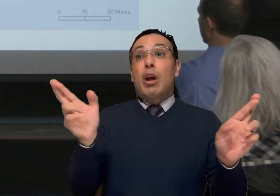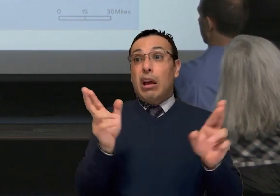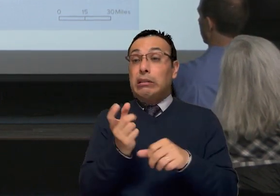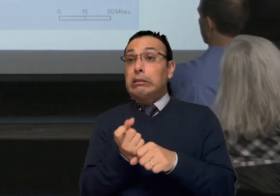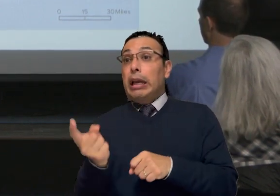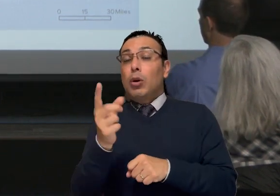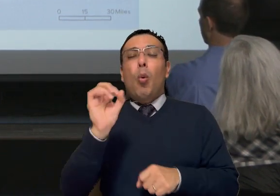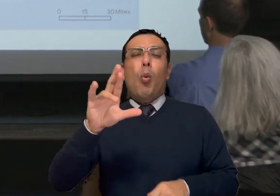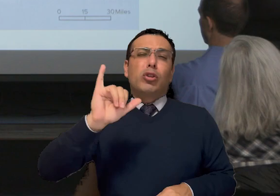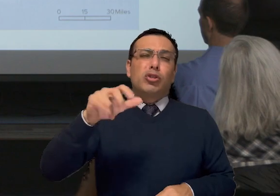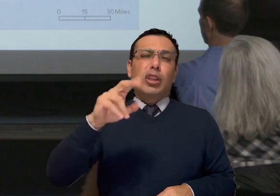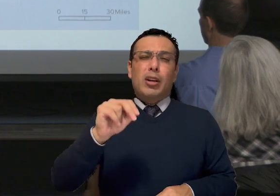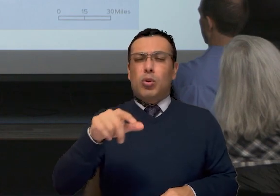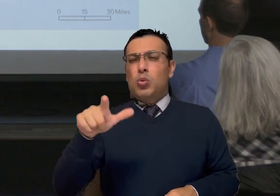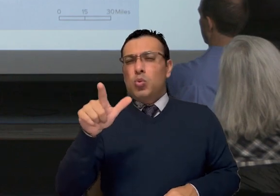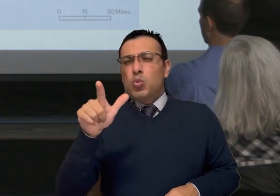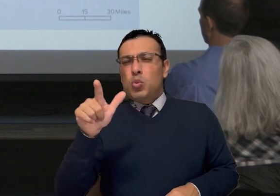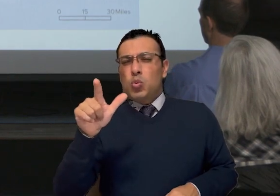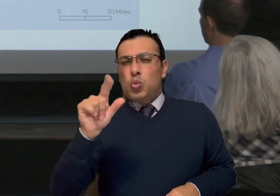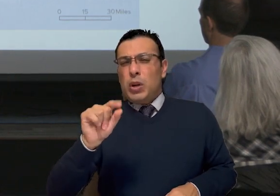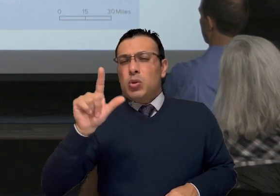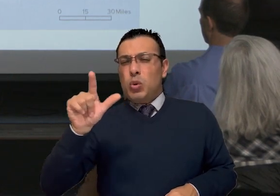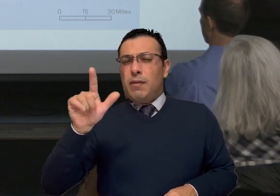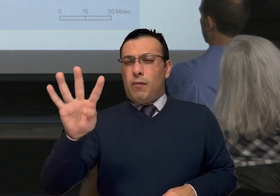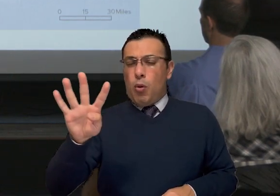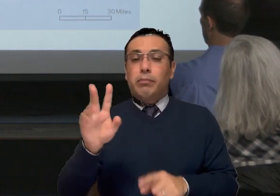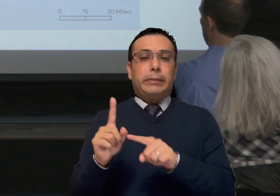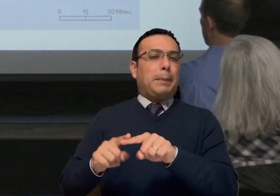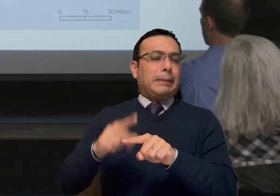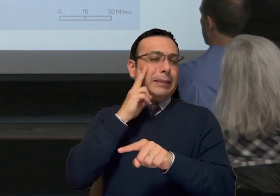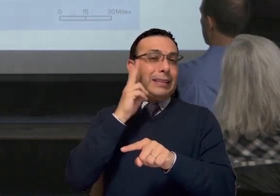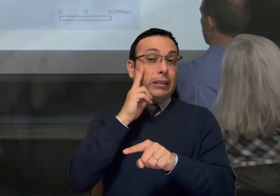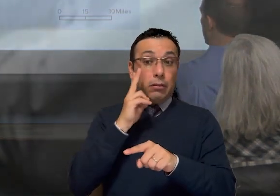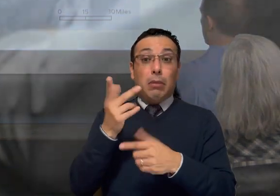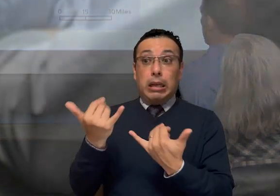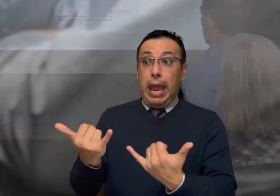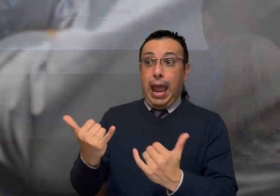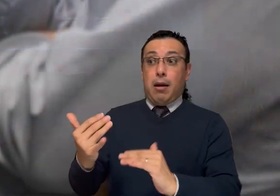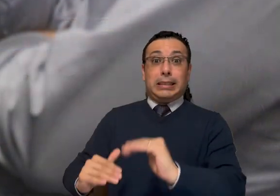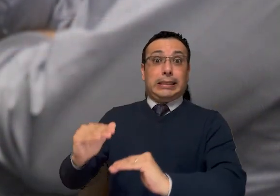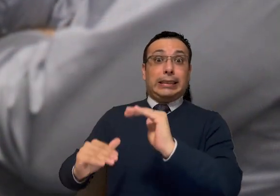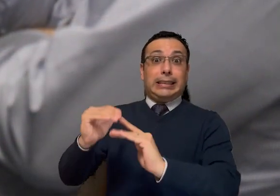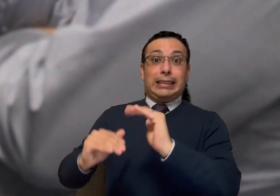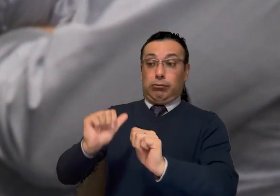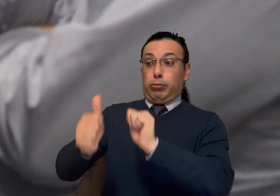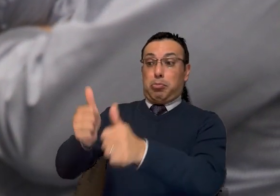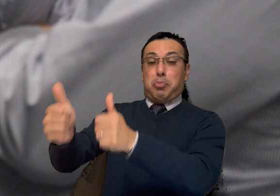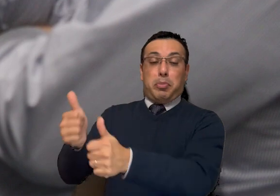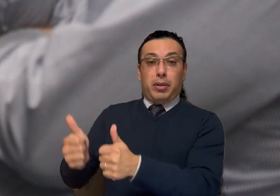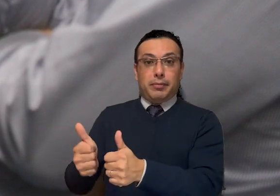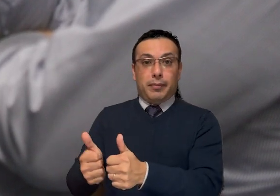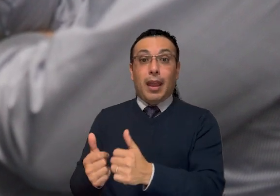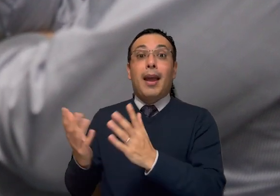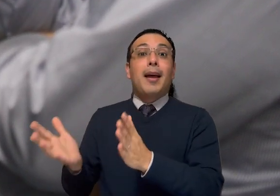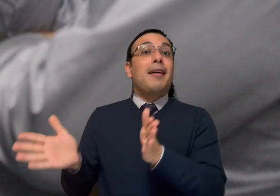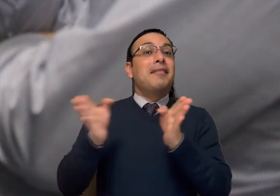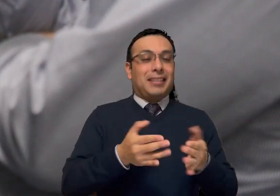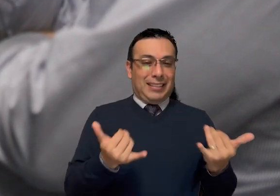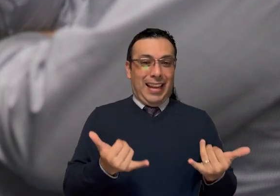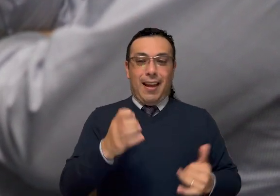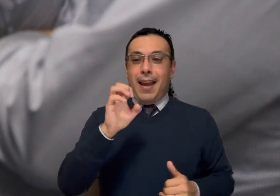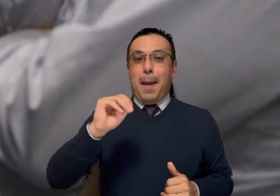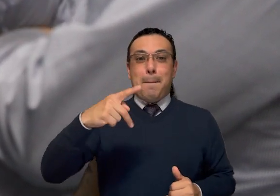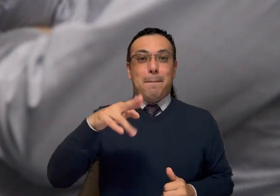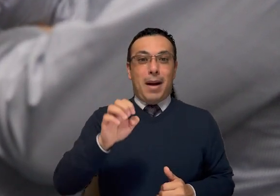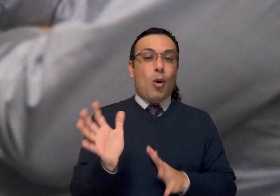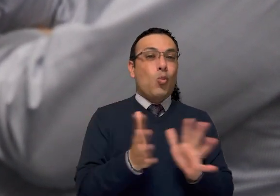maybe January 2024, depending how things go. But it's in construction. Then, as you know, what we're here for today is Empire Wind